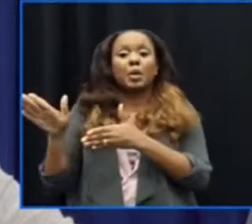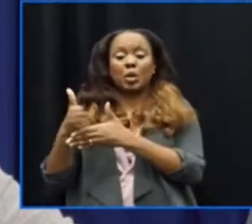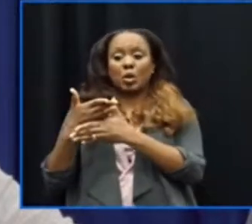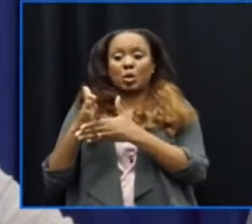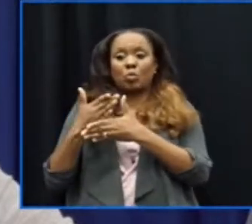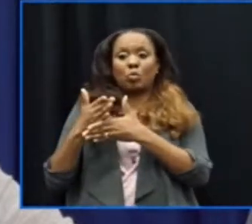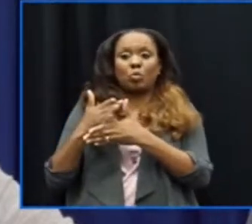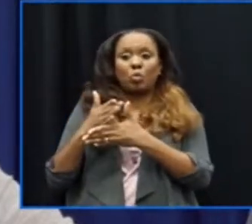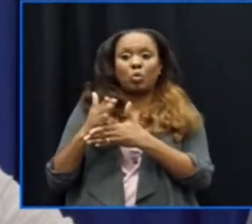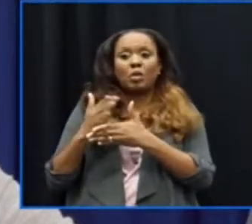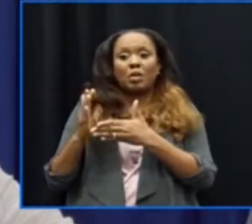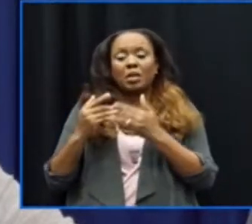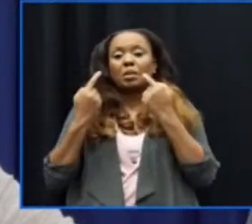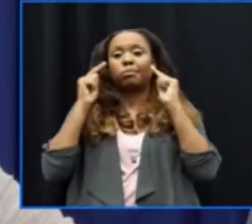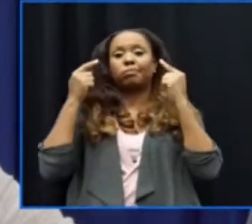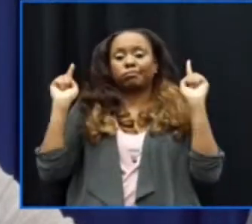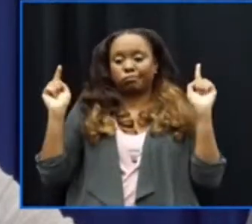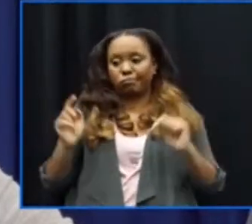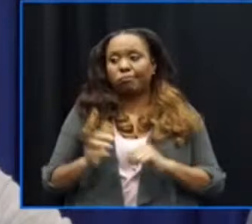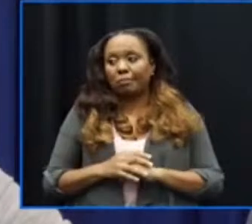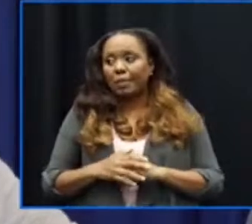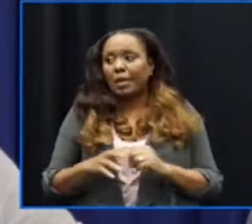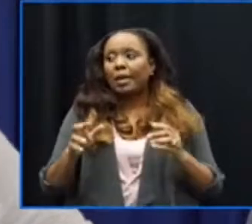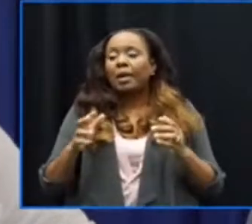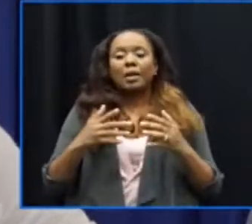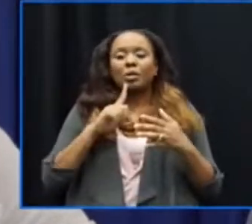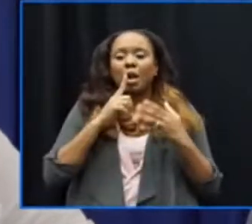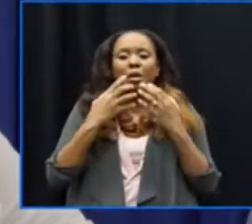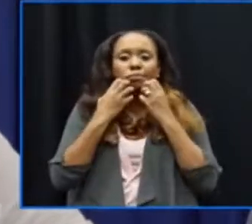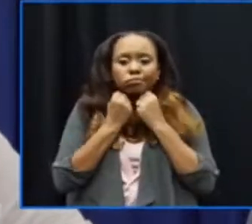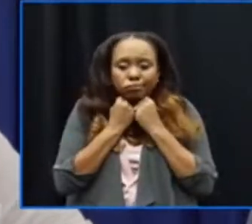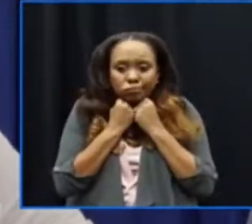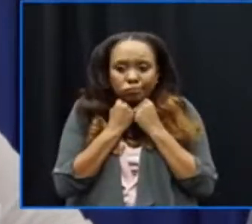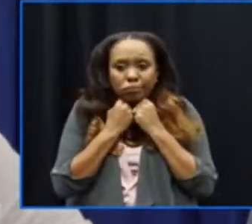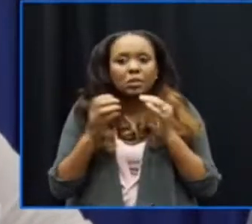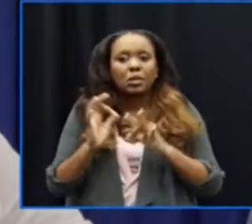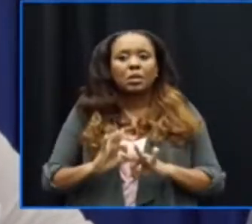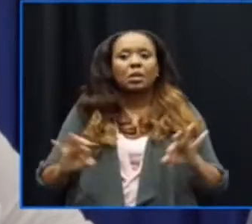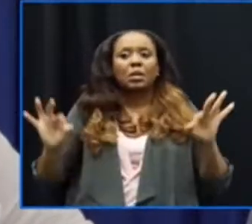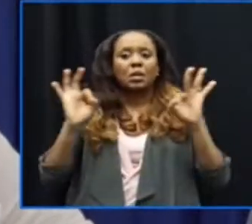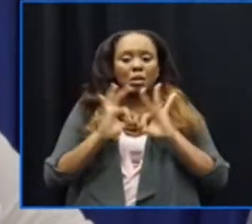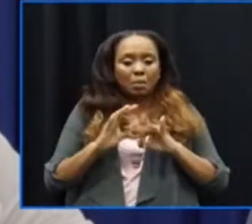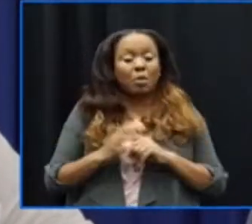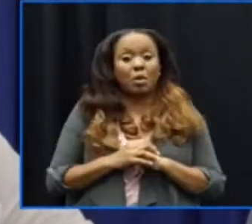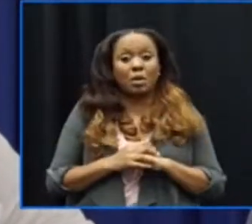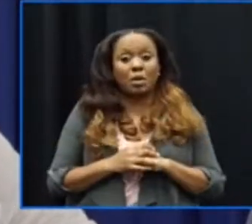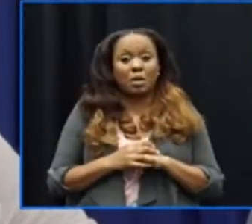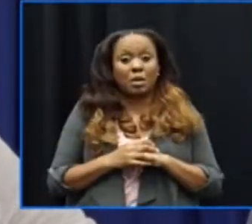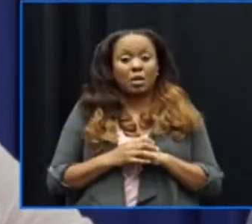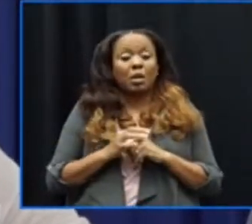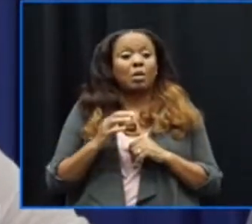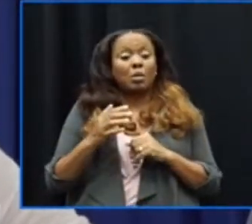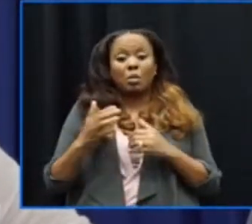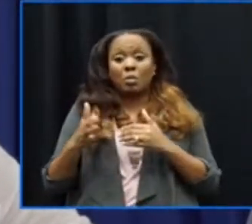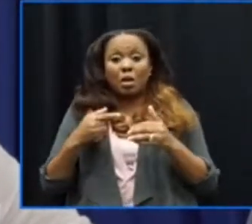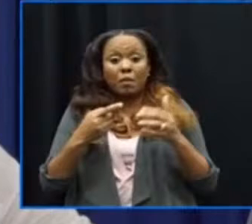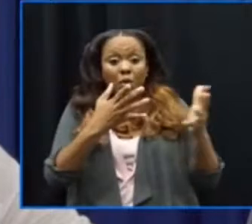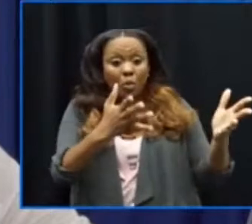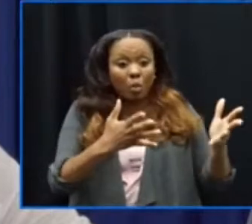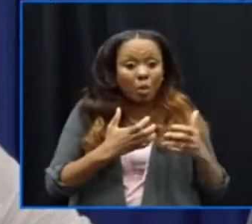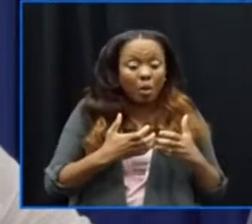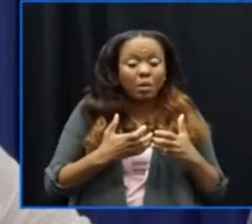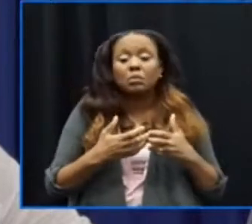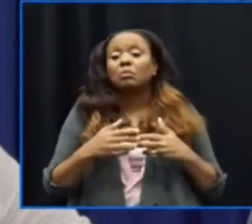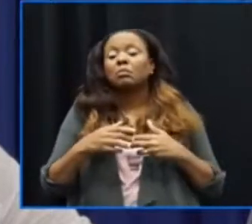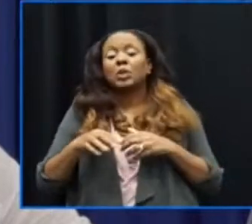friends of all, satellites of none, and it is as sacred as the golden rule, do unto others as you would have them do unto you.